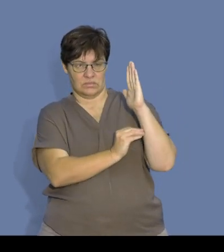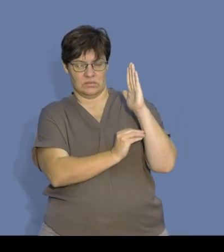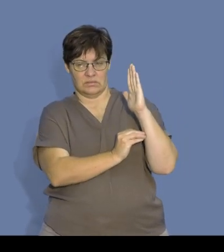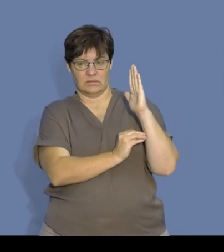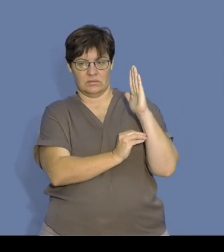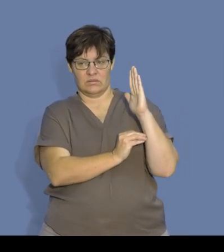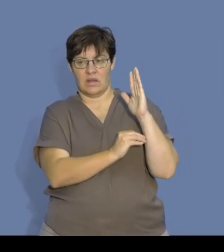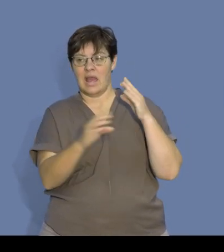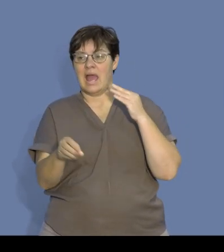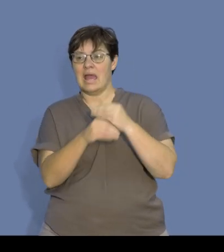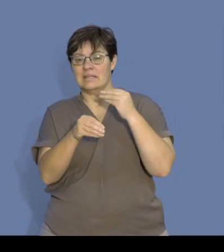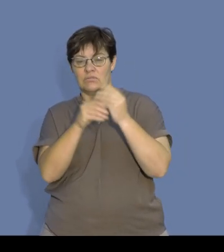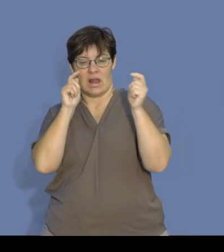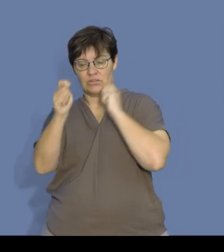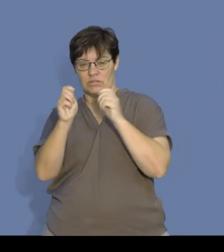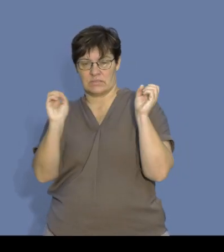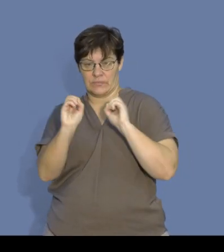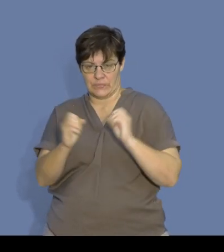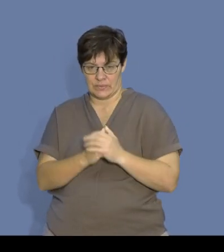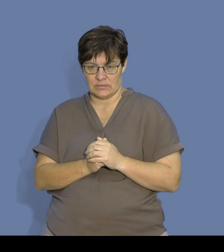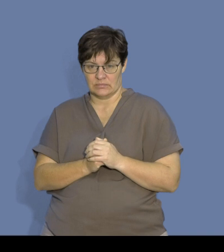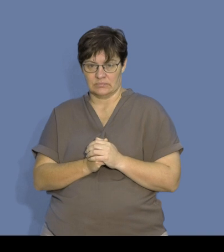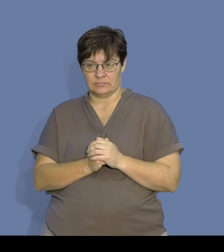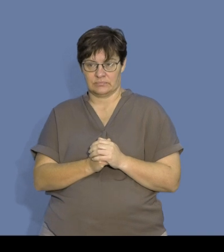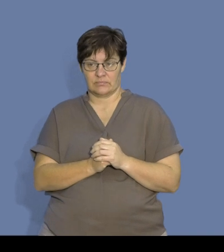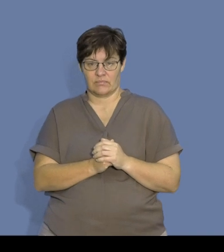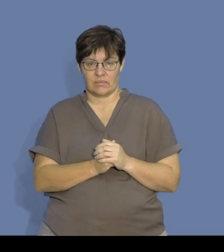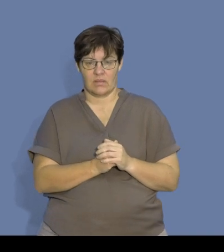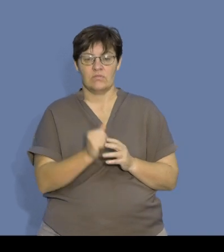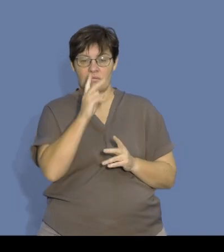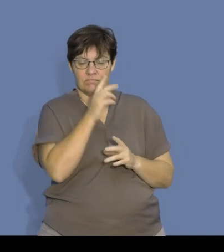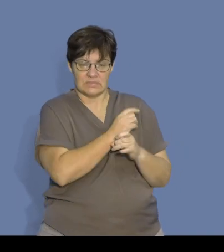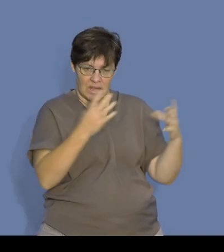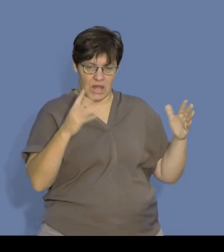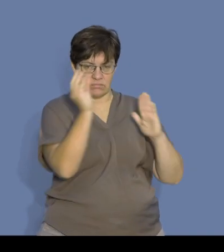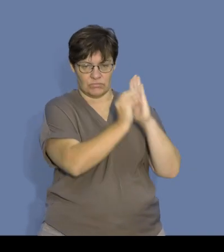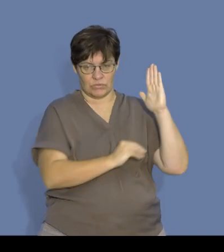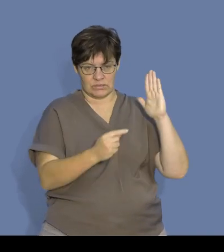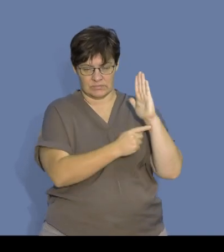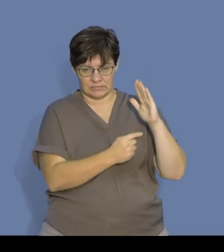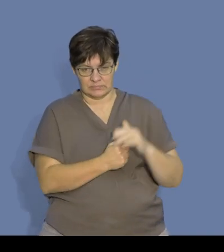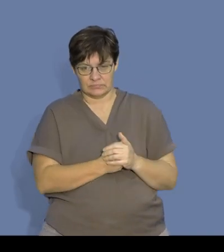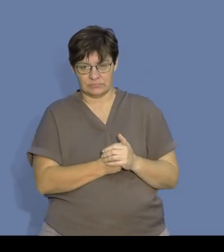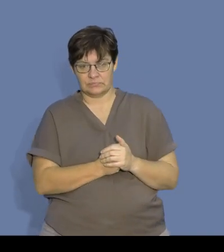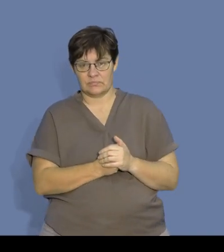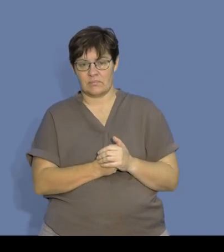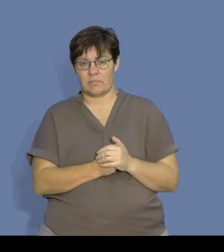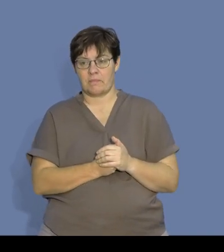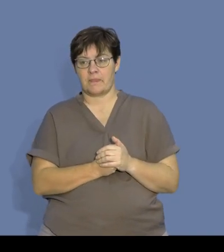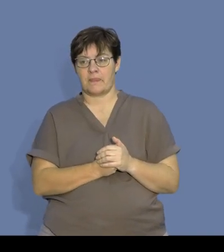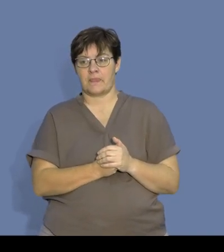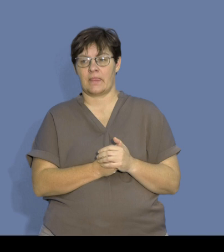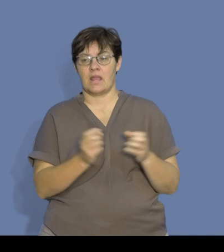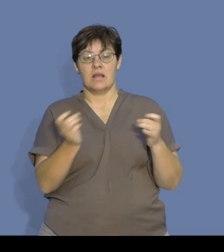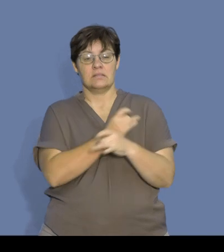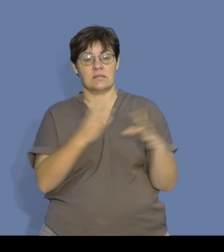I don't have any additional adjustments. So let's get started with this note. So remember guys, your